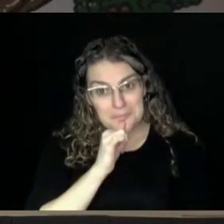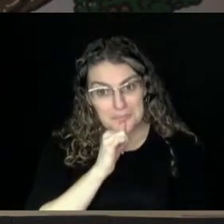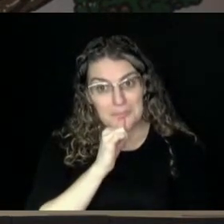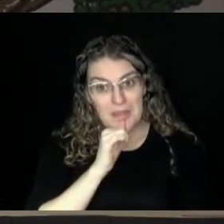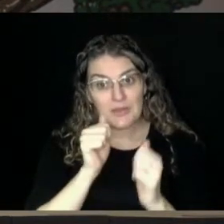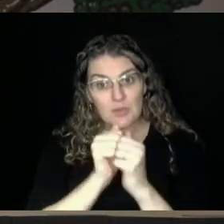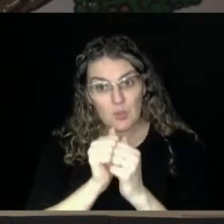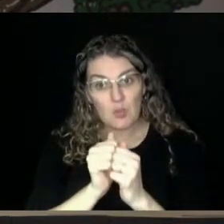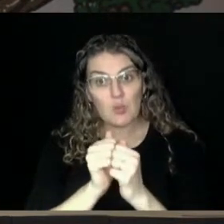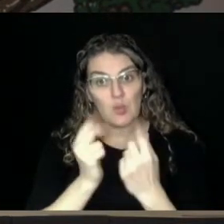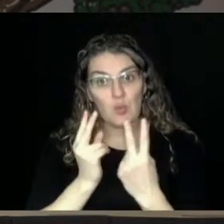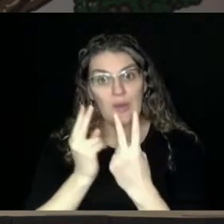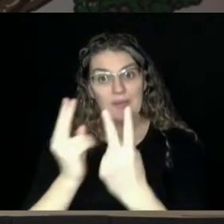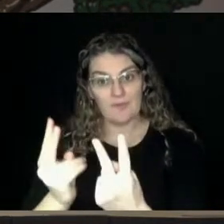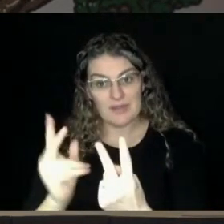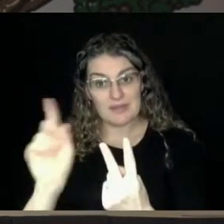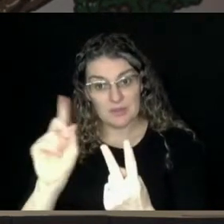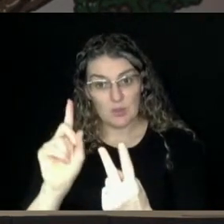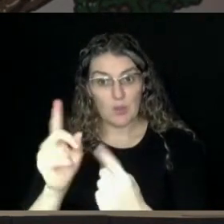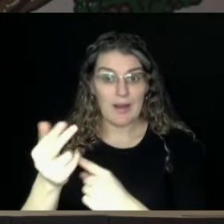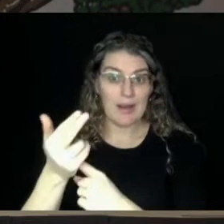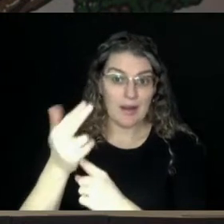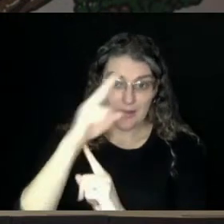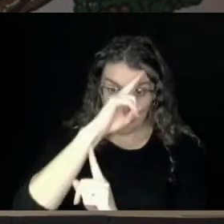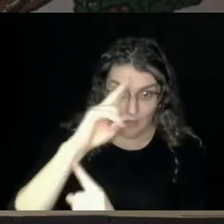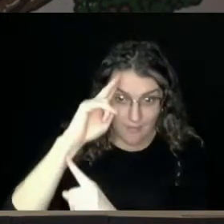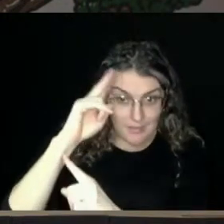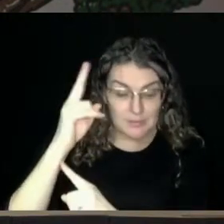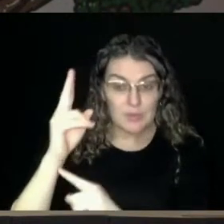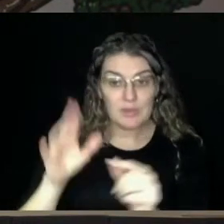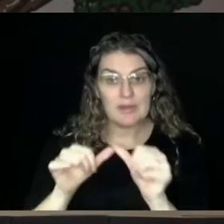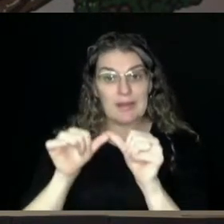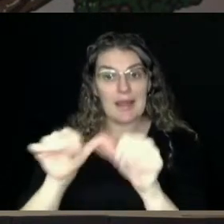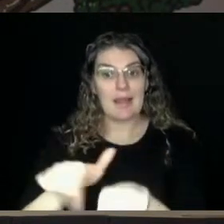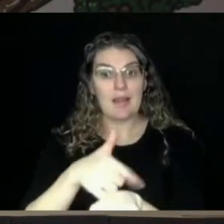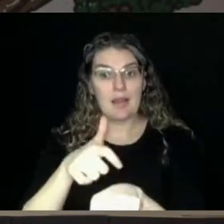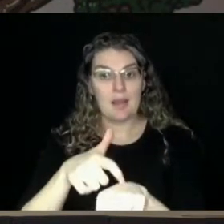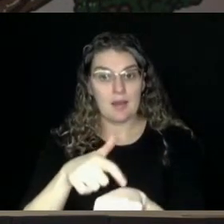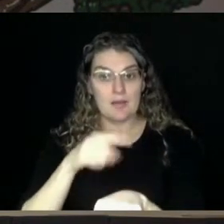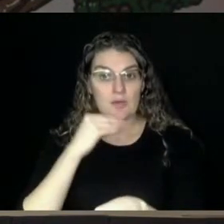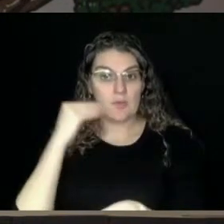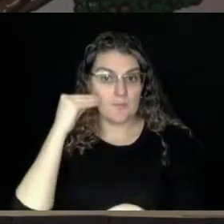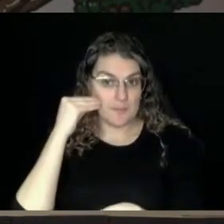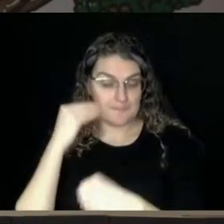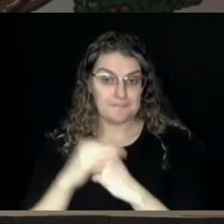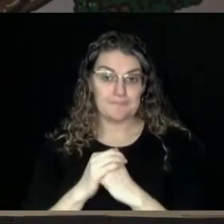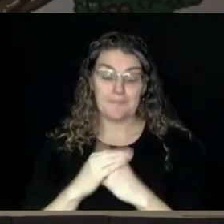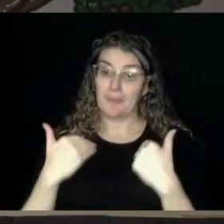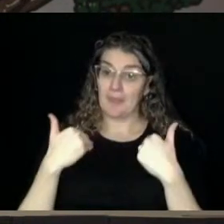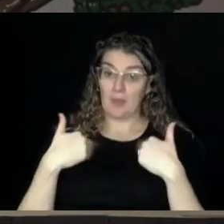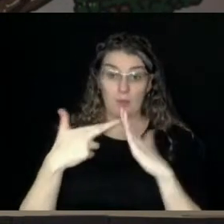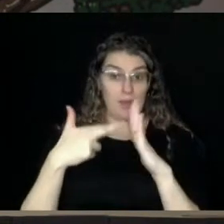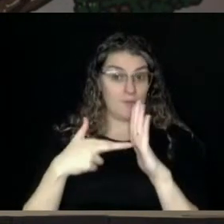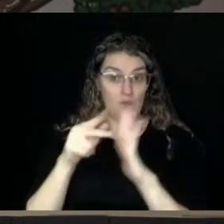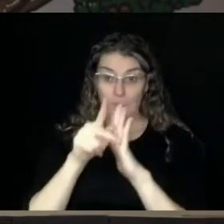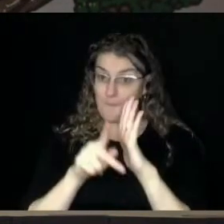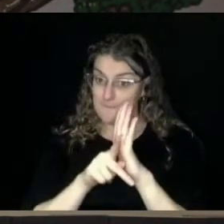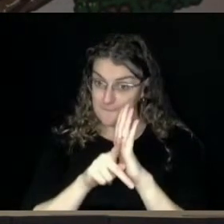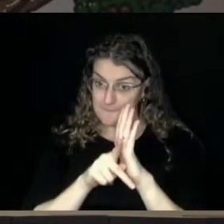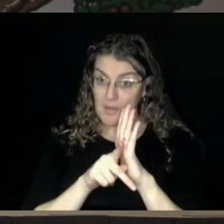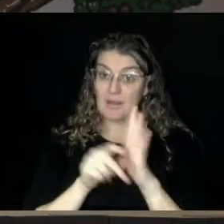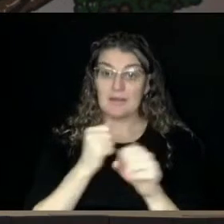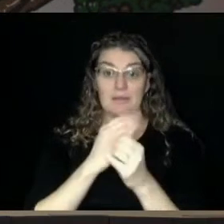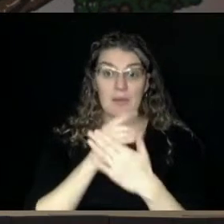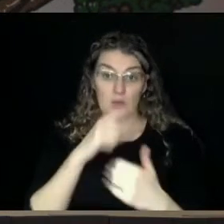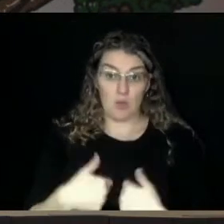with loved ones in our hospitals and in our long-term care homes. While we have guidelines in place to provide safe access to patients,